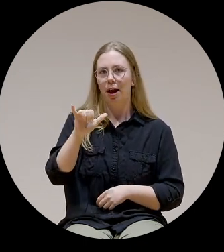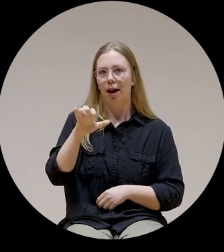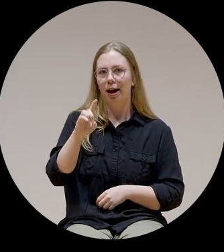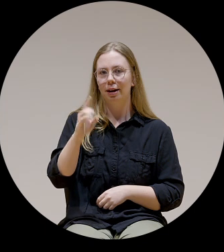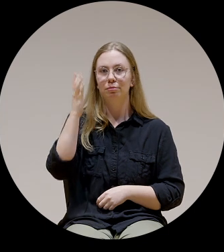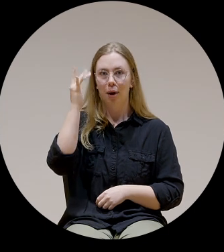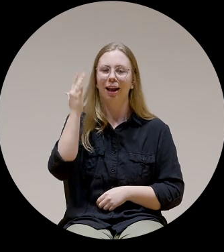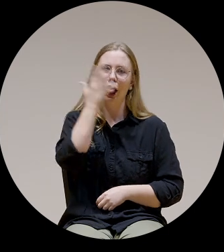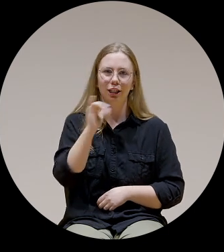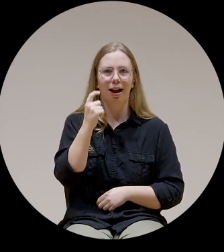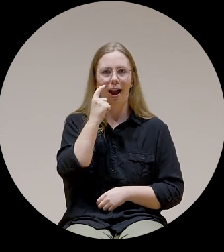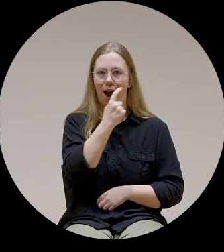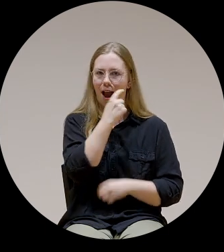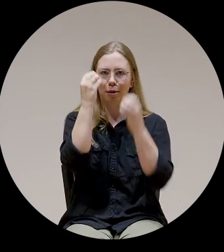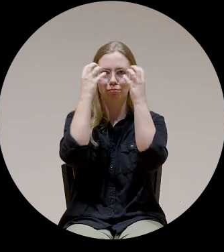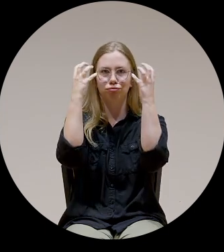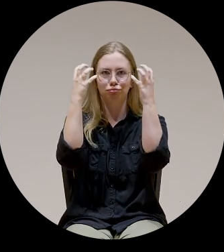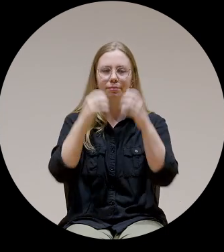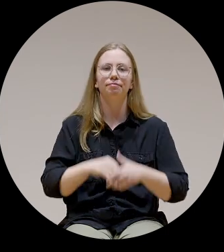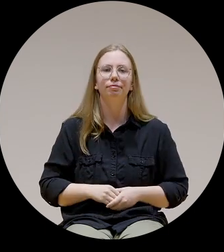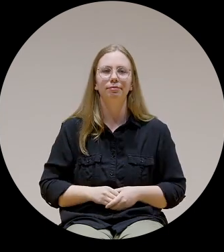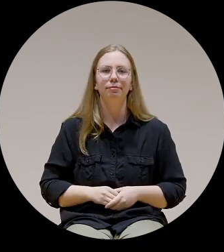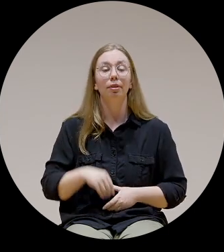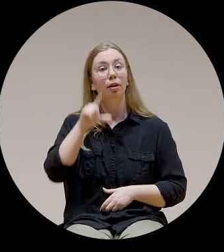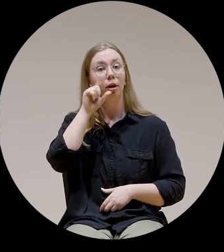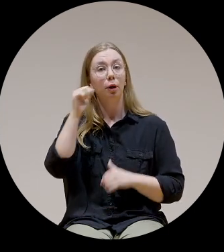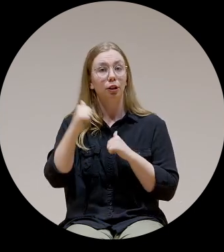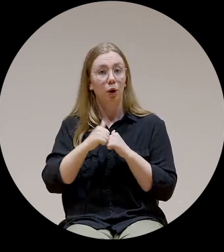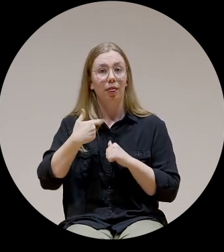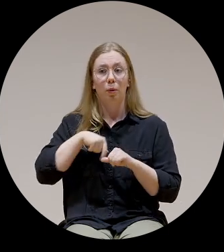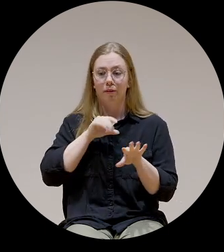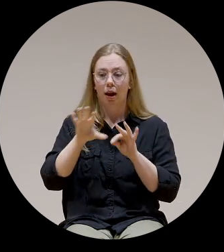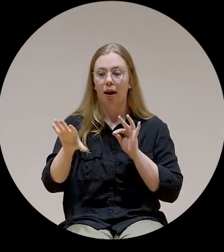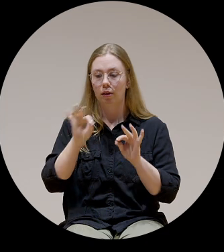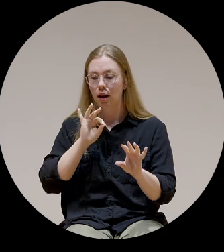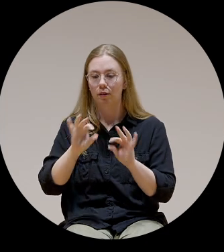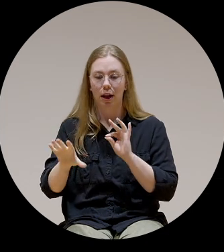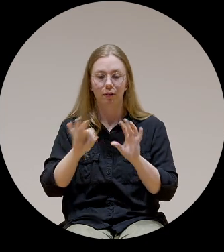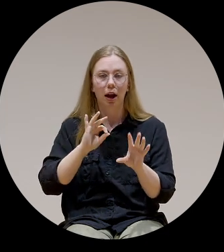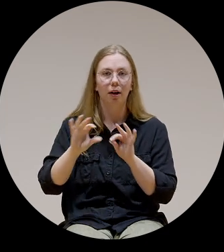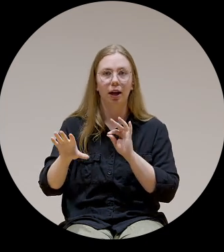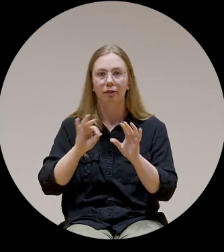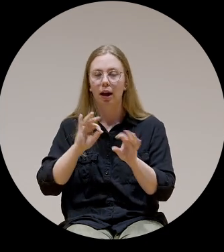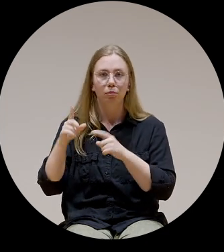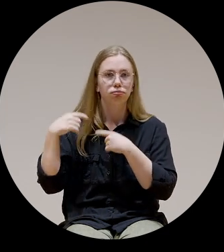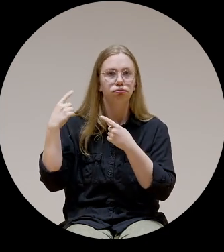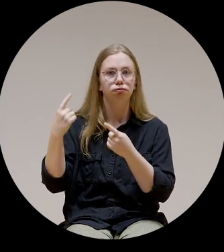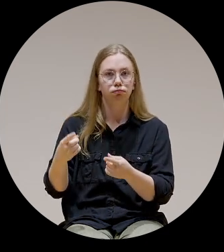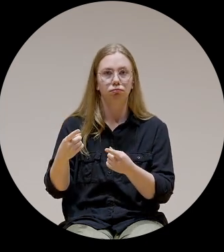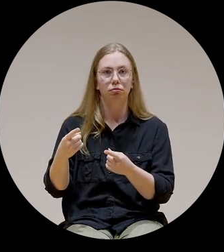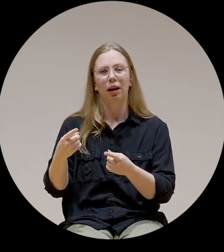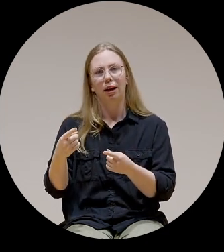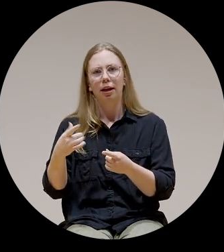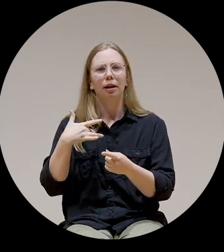these 2 eyes popping out. The birdstones that have been found over the years, that have been unearthed over the years, likely are